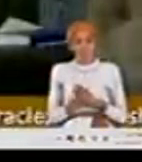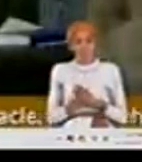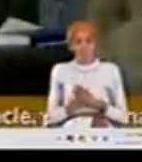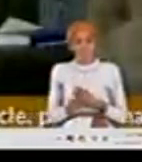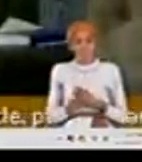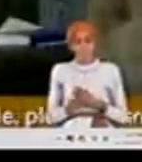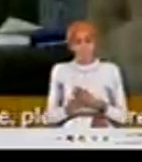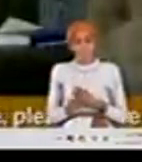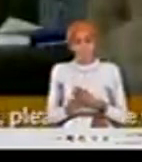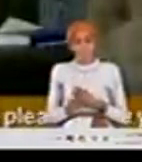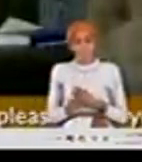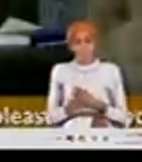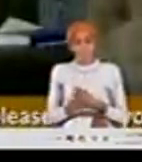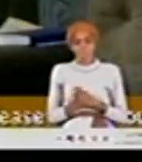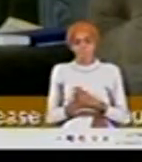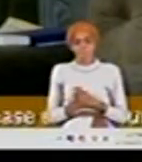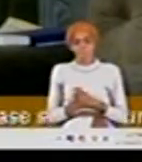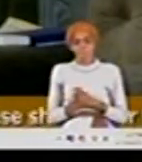testimony